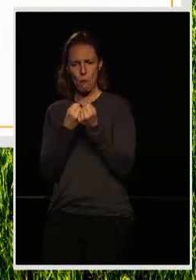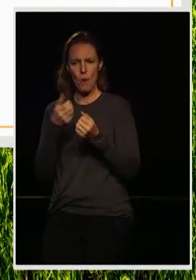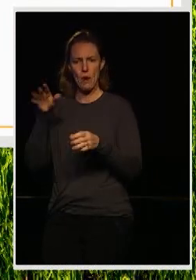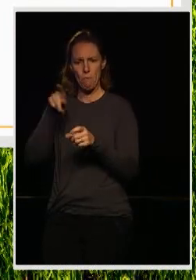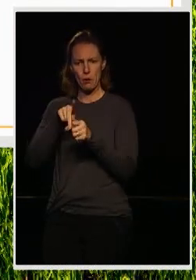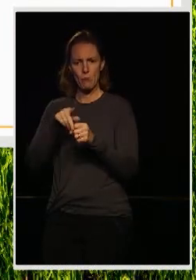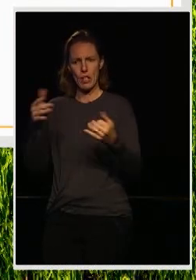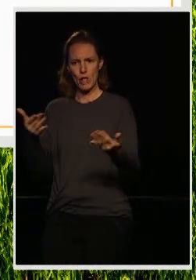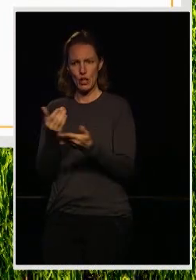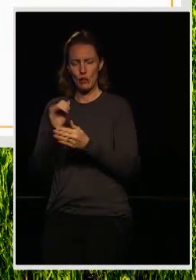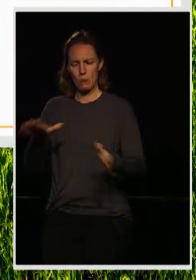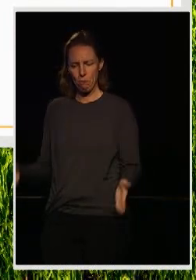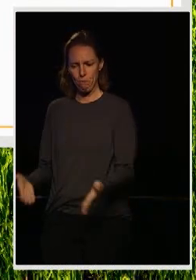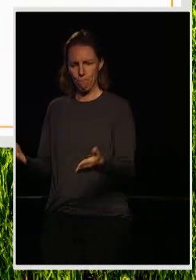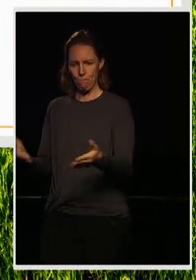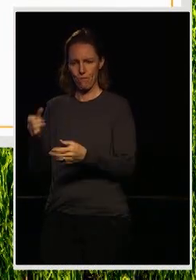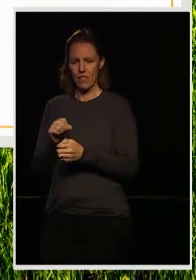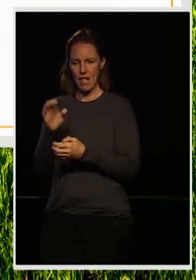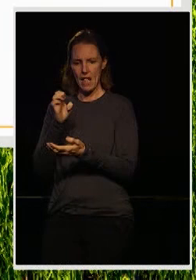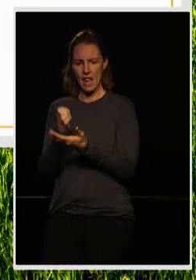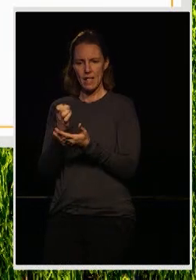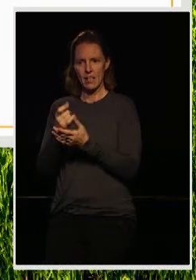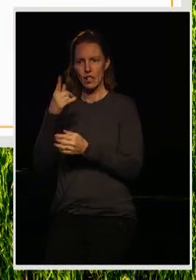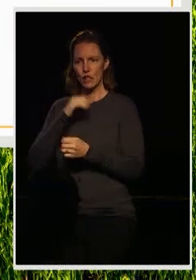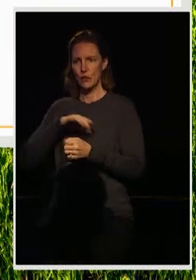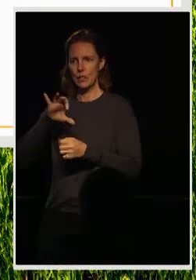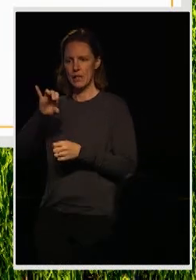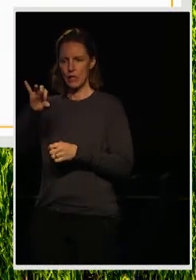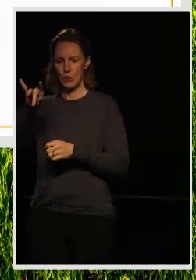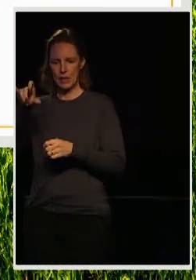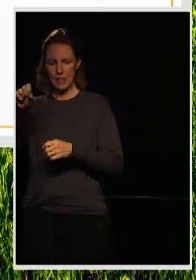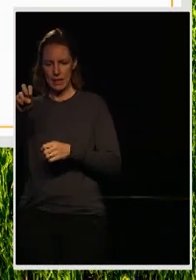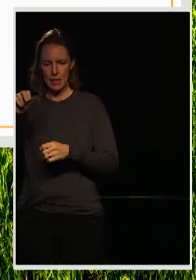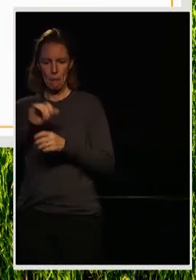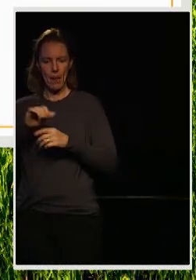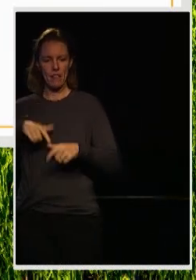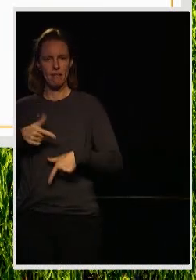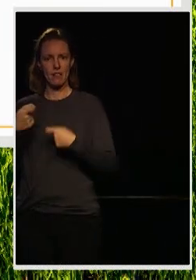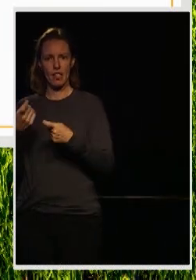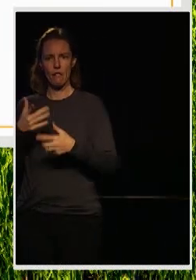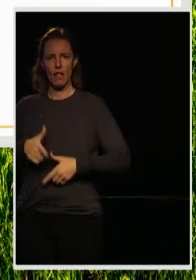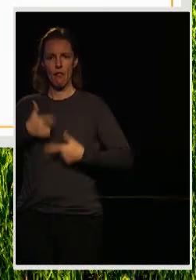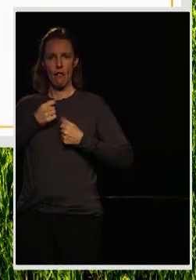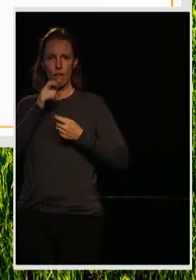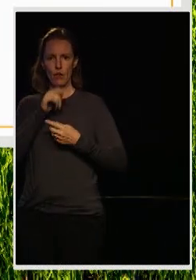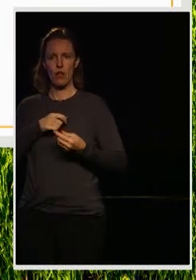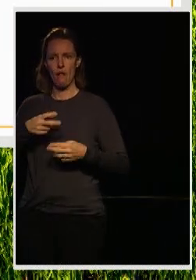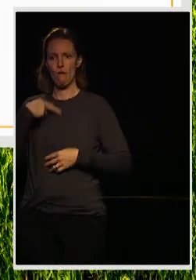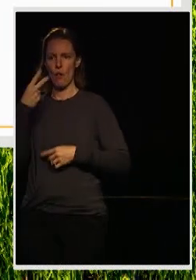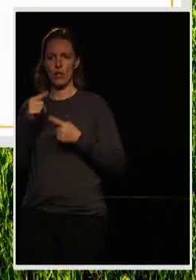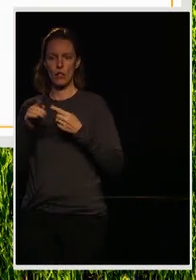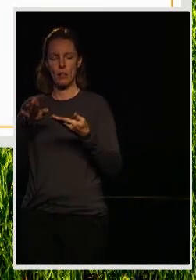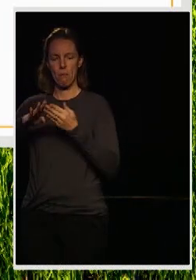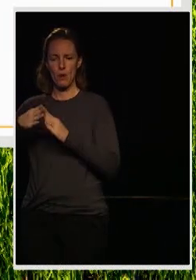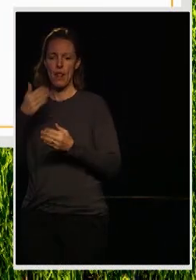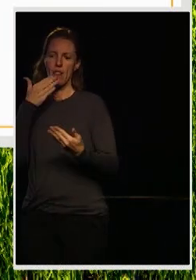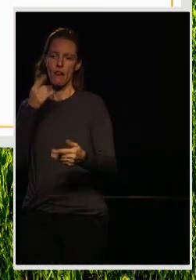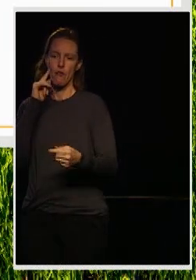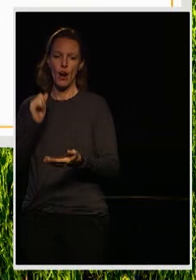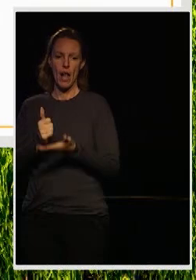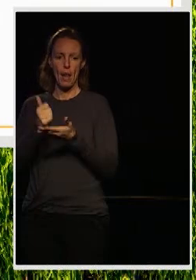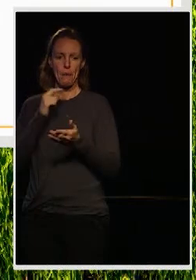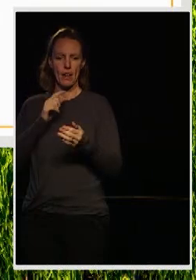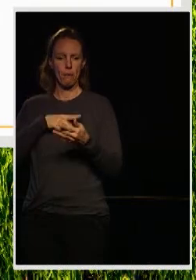our regional food and ag ecosystem and gives life to the conversation, voice to the community. Thank you for helping this program meet